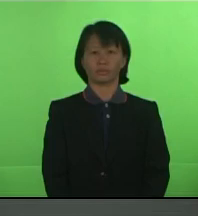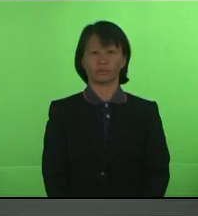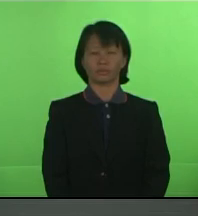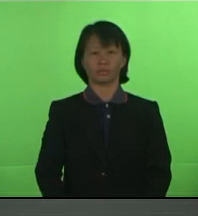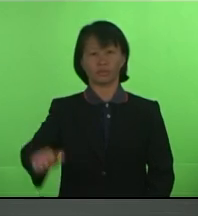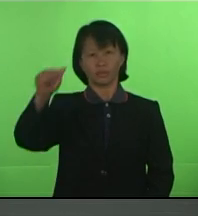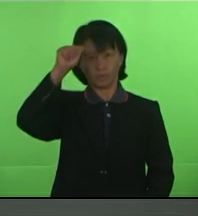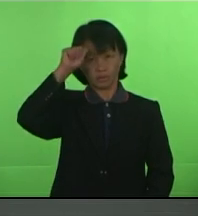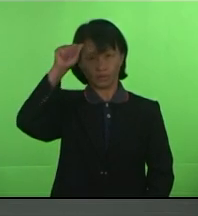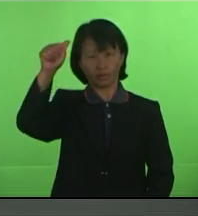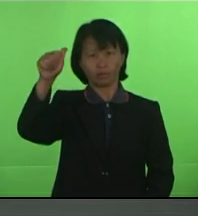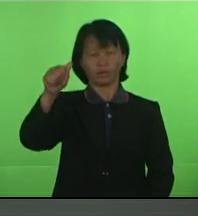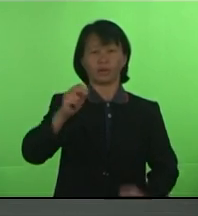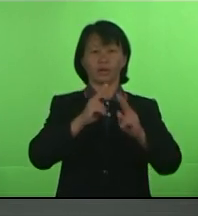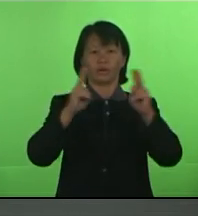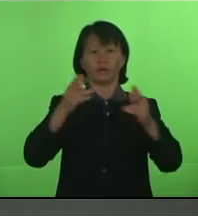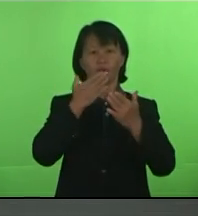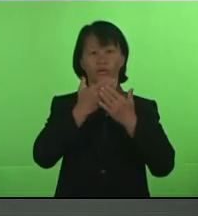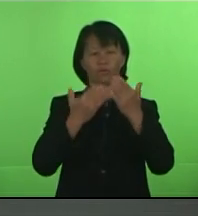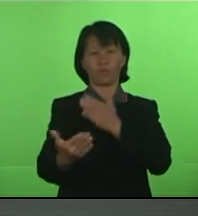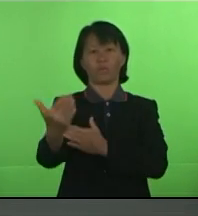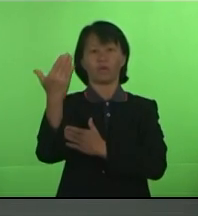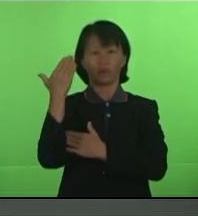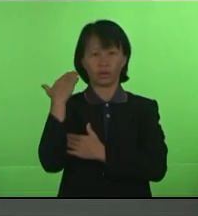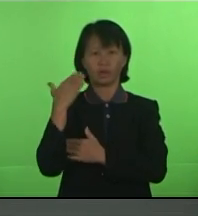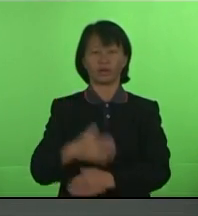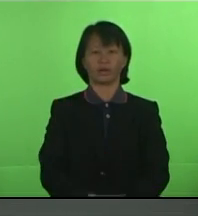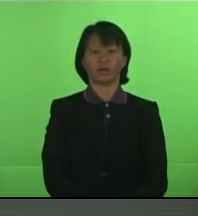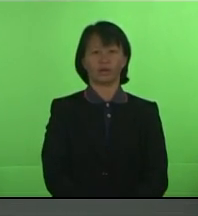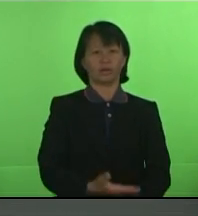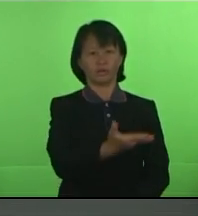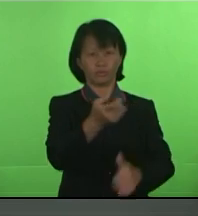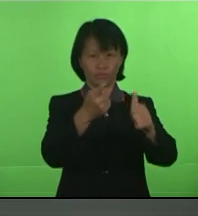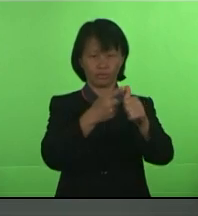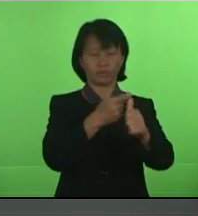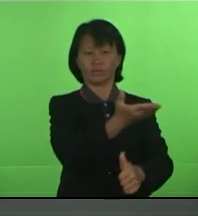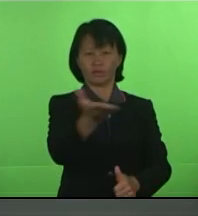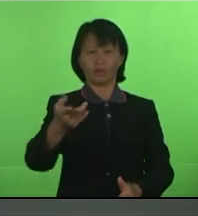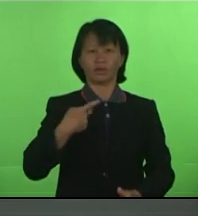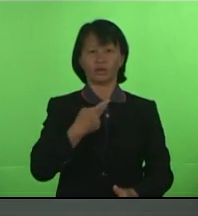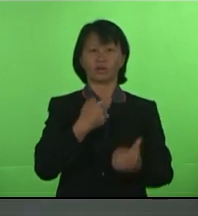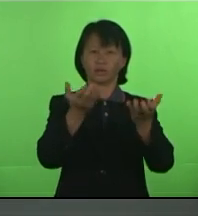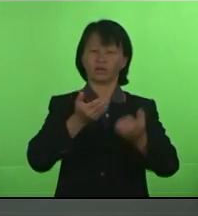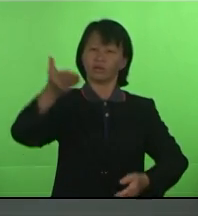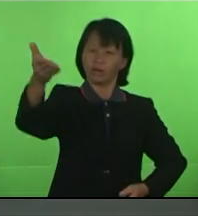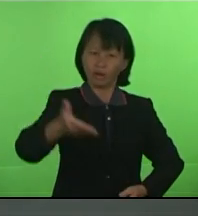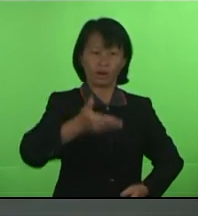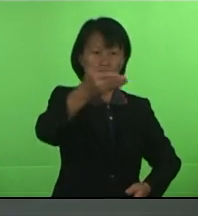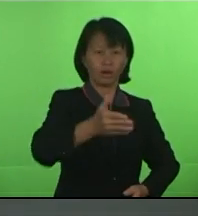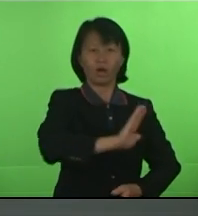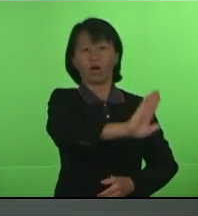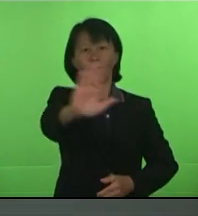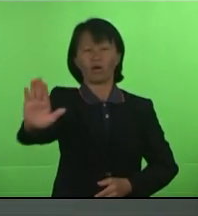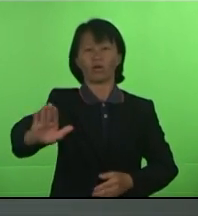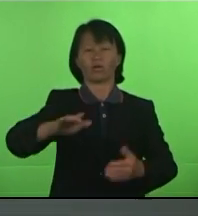Okay, Assalamualaikum and very good morning. First of all, kita nak mengalu-alukan kedatangan para